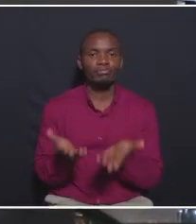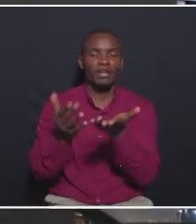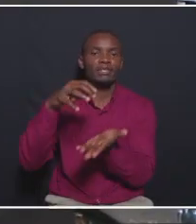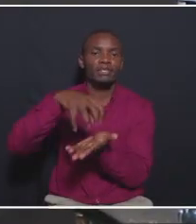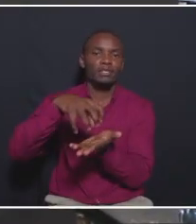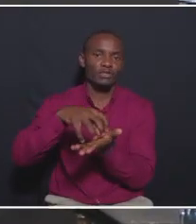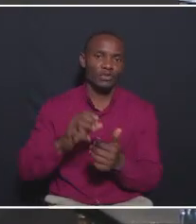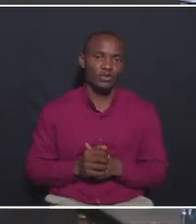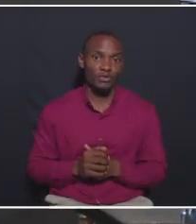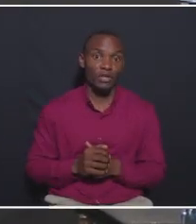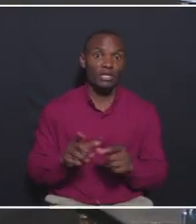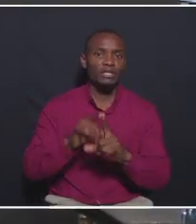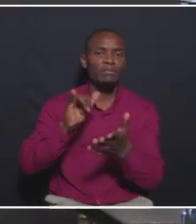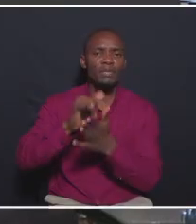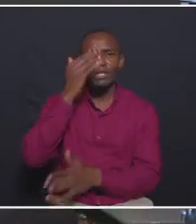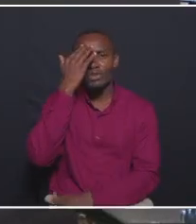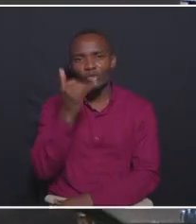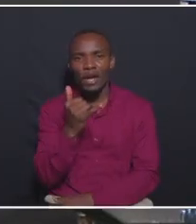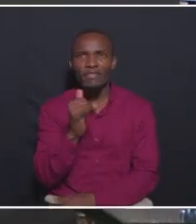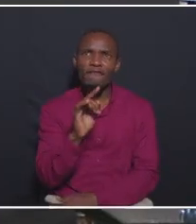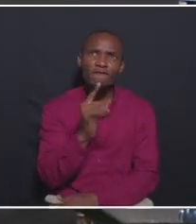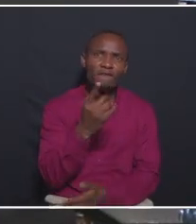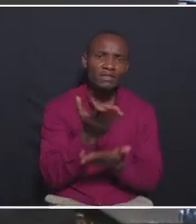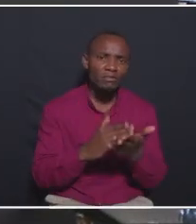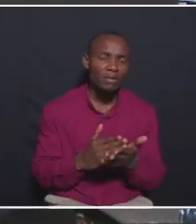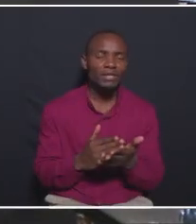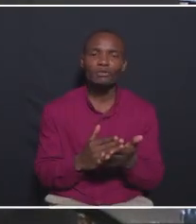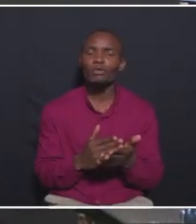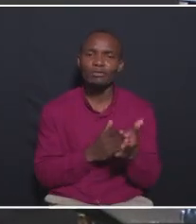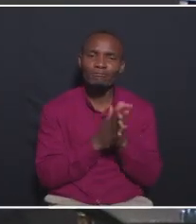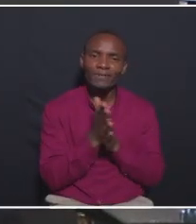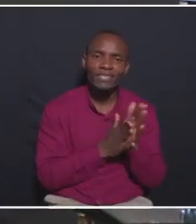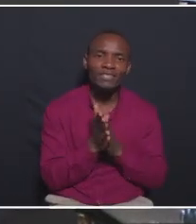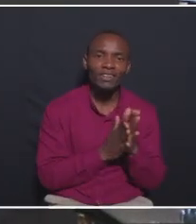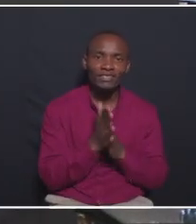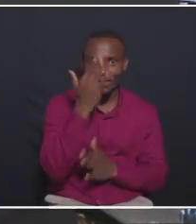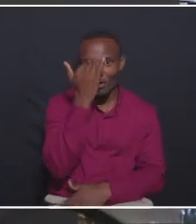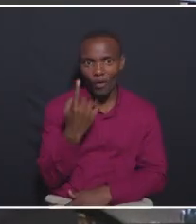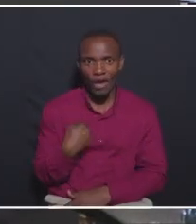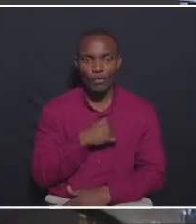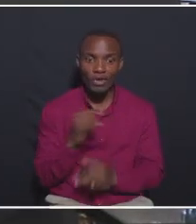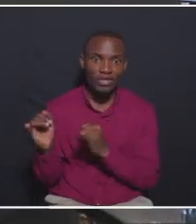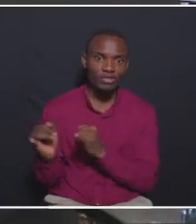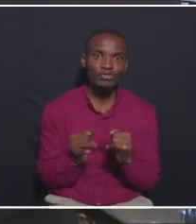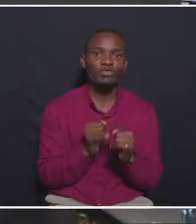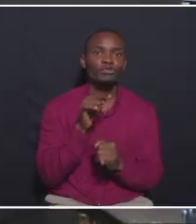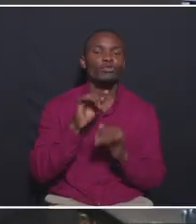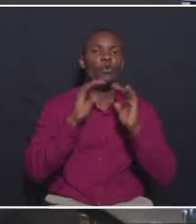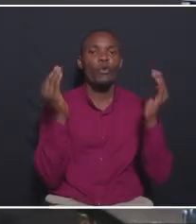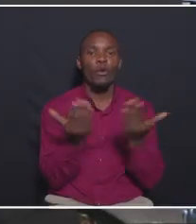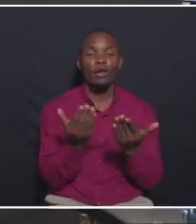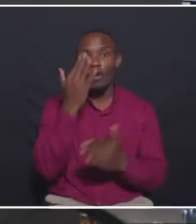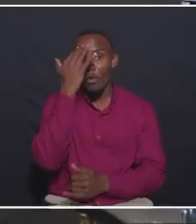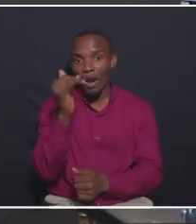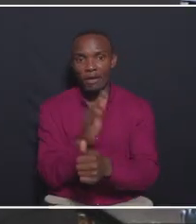maybe season 1 was a bit hyper because we're introducing you to the hype world. Because music also is used to introduce you